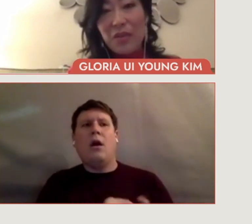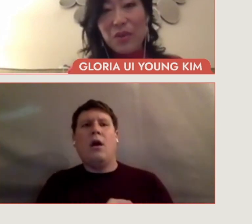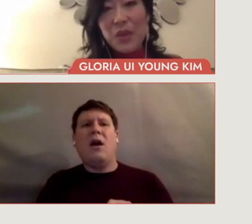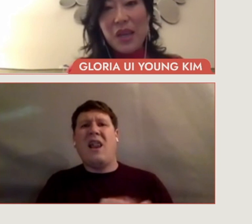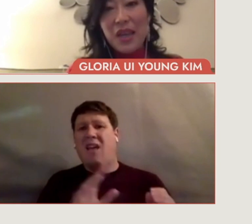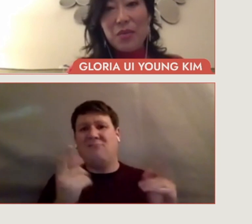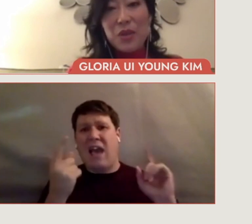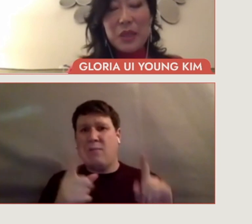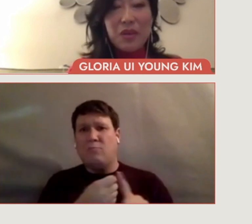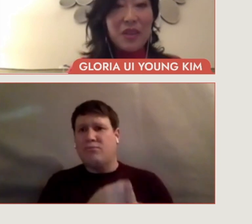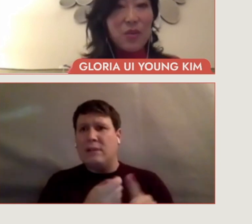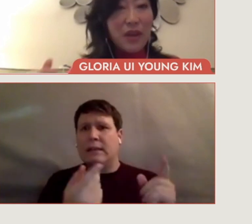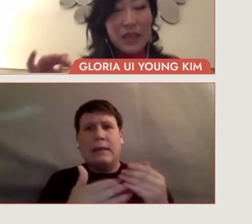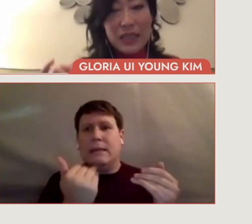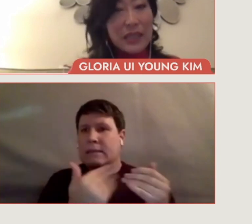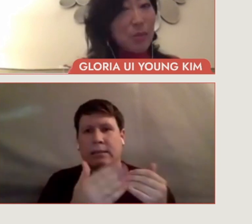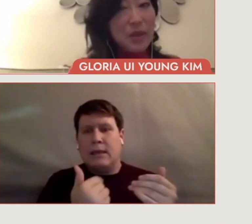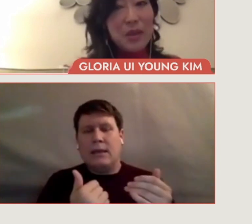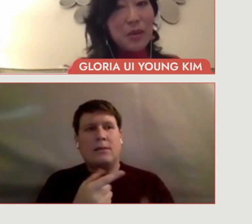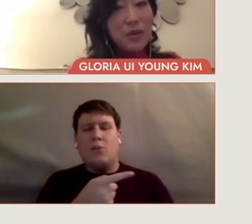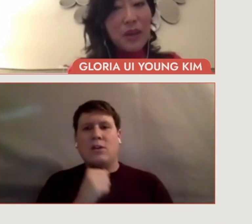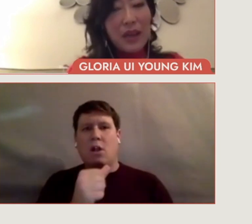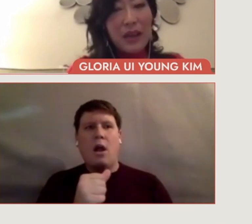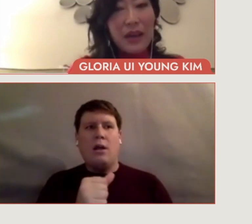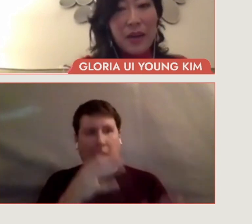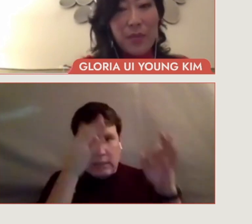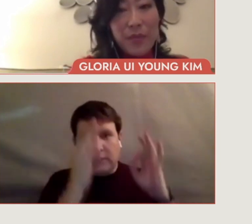Like it was just something that you could kind of slip into.